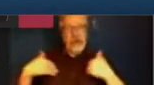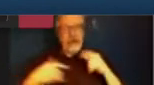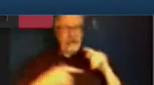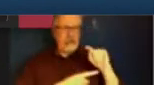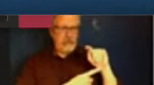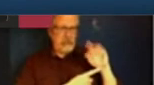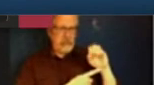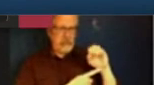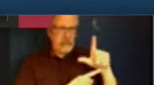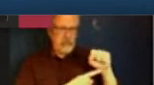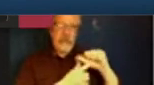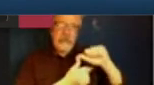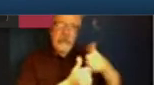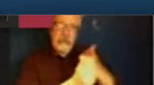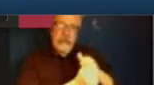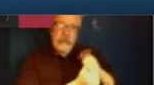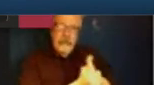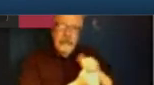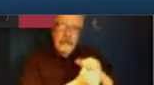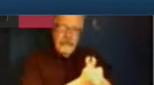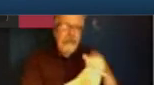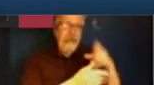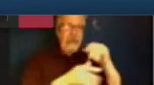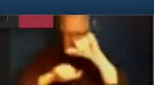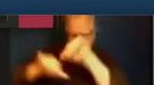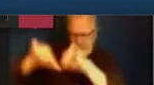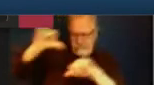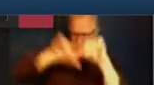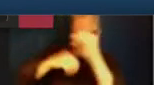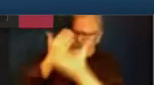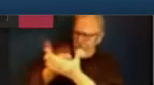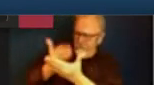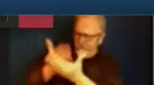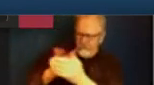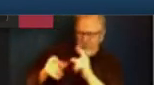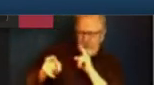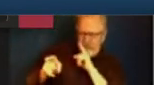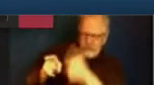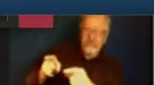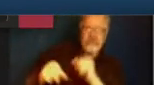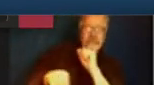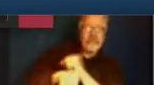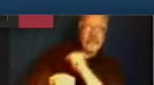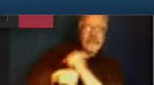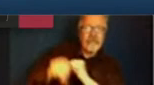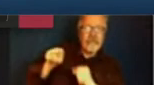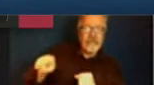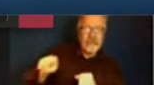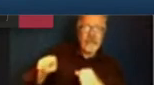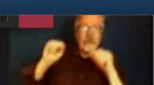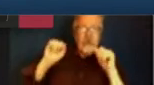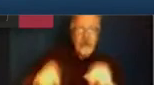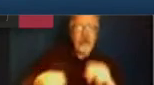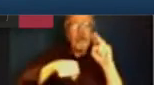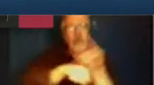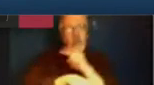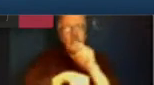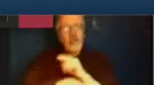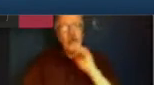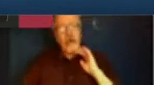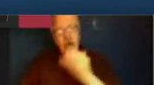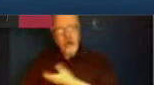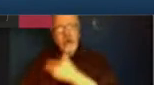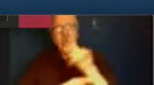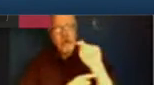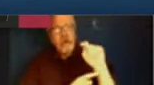science, we believe is a reasonable thing to do to use these tools that are now available to us, and that